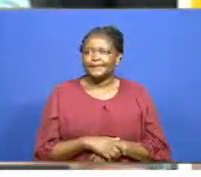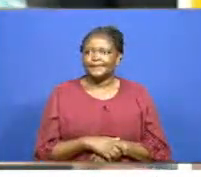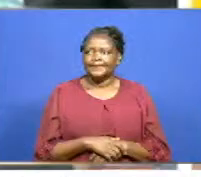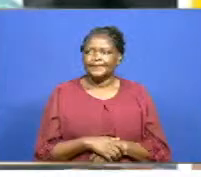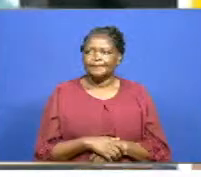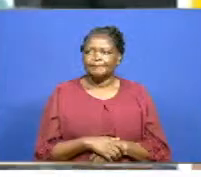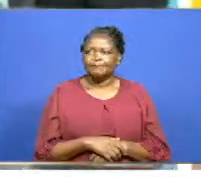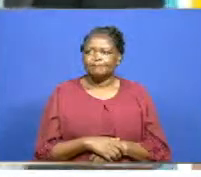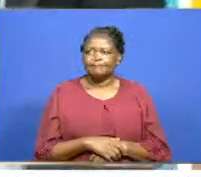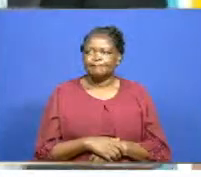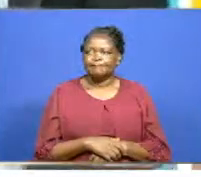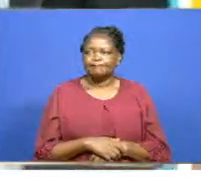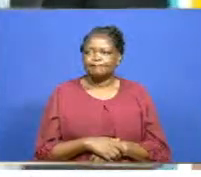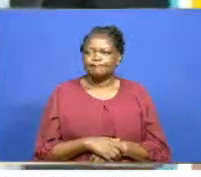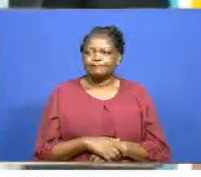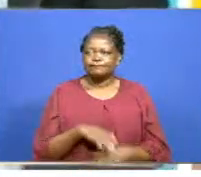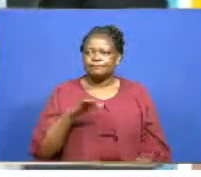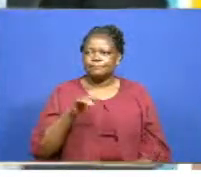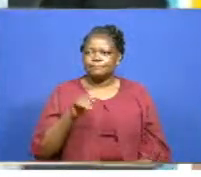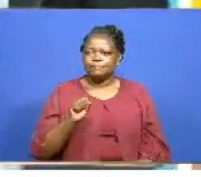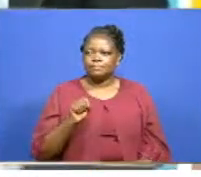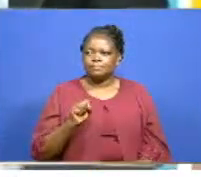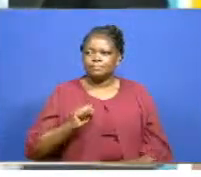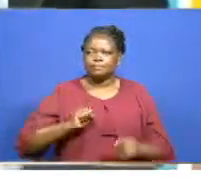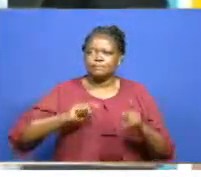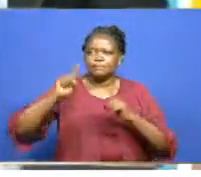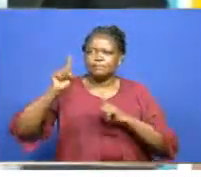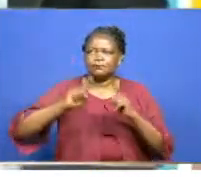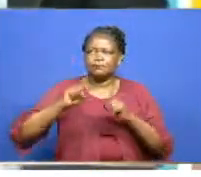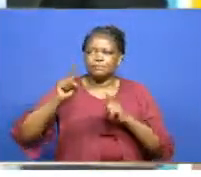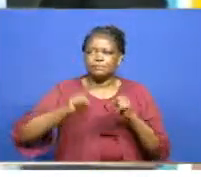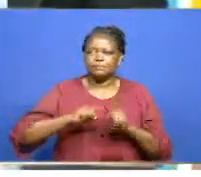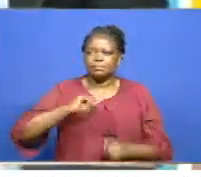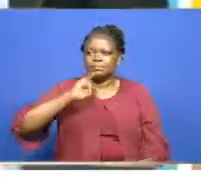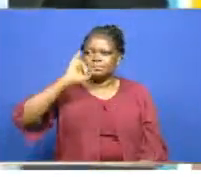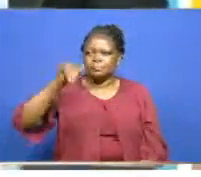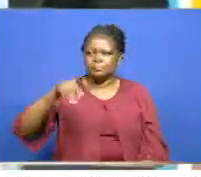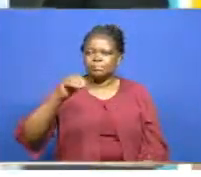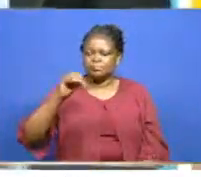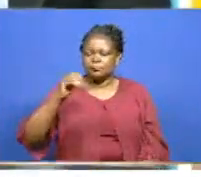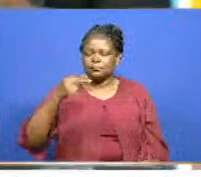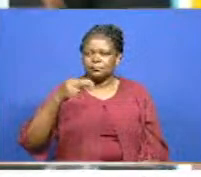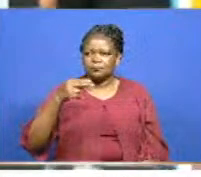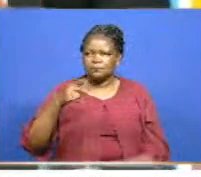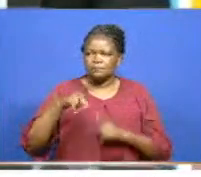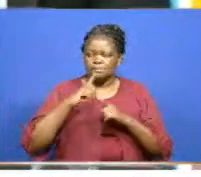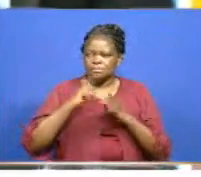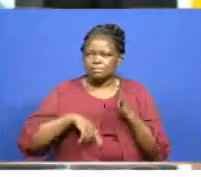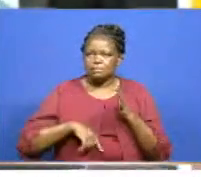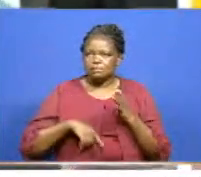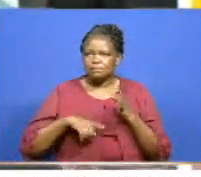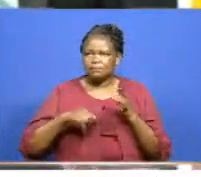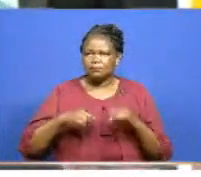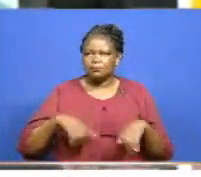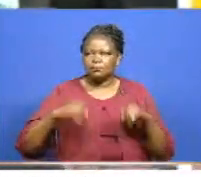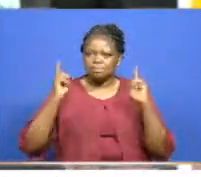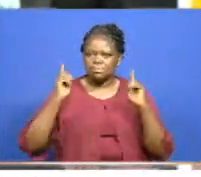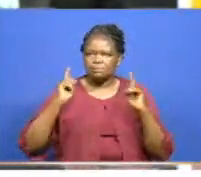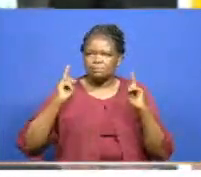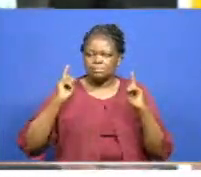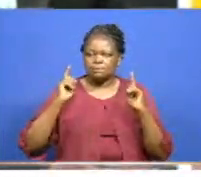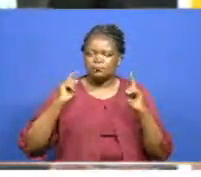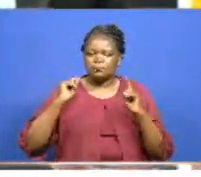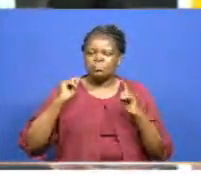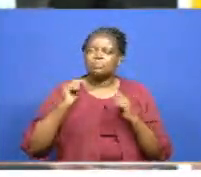Yes, that is CAS Tourism, Joseph Boynet. They're talking about the successes in wildlife